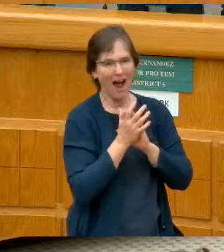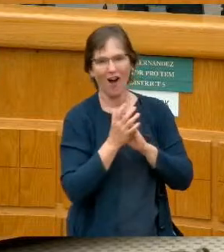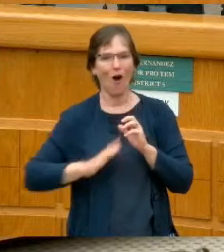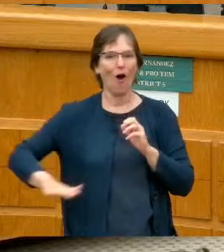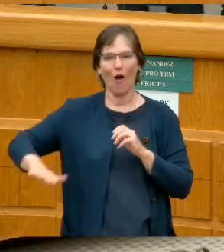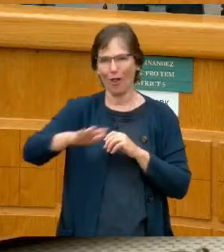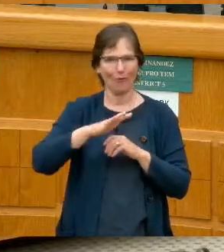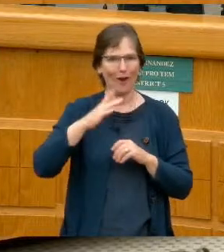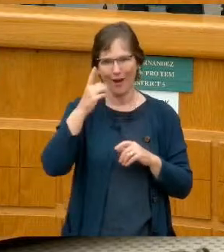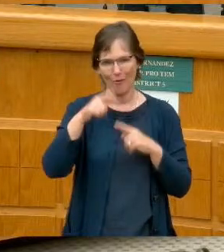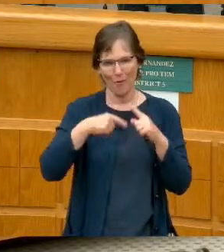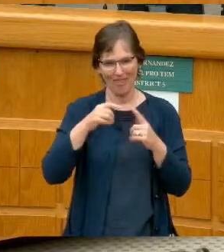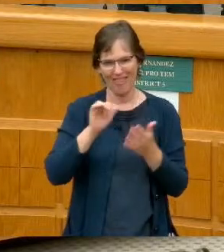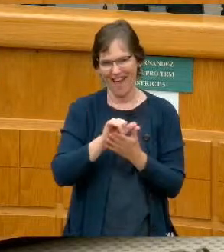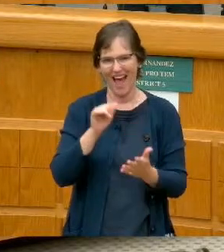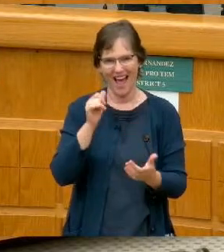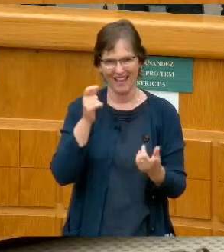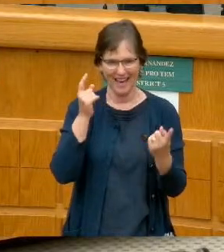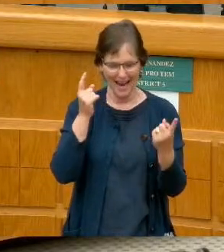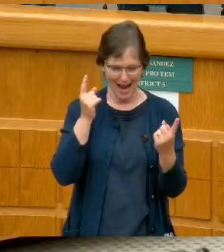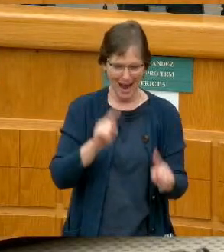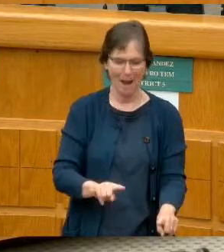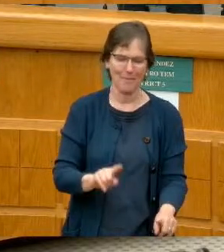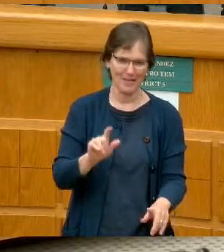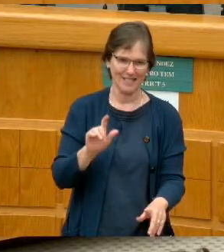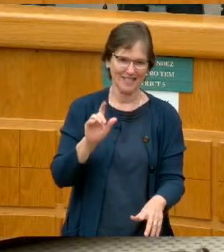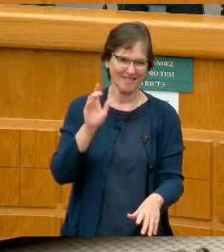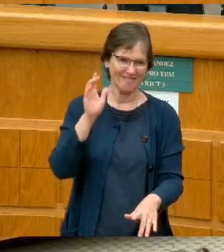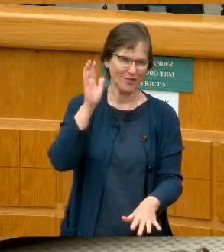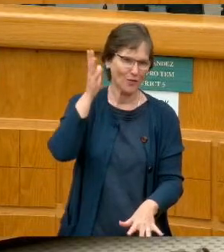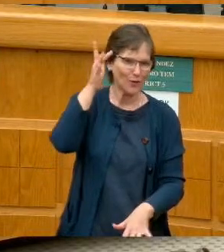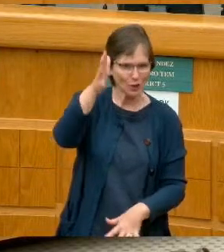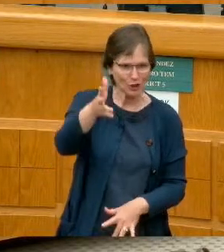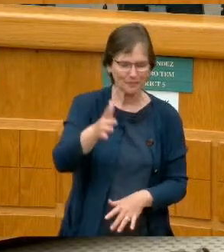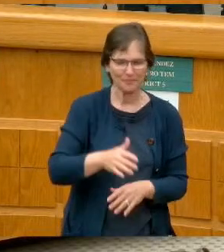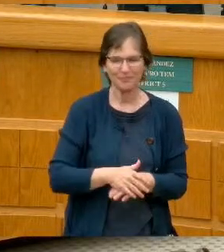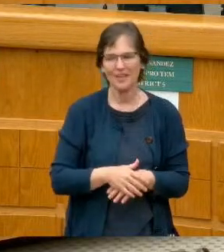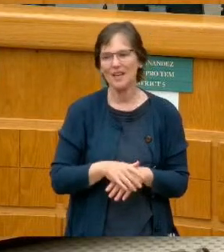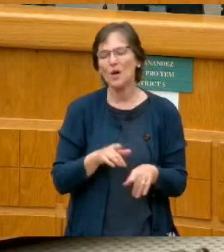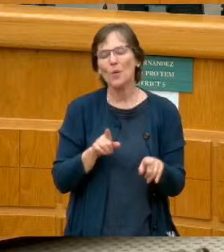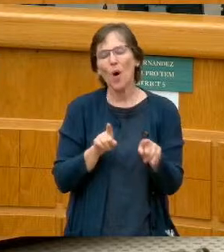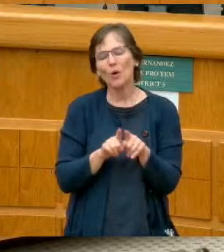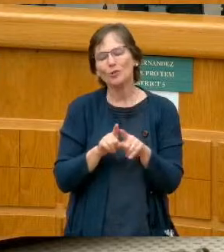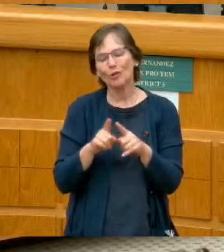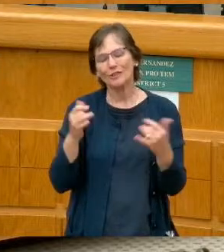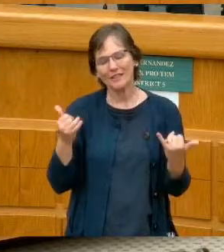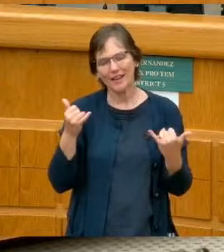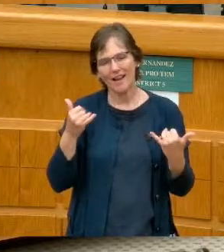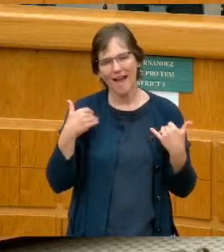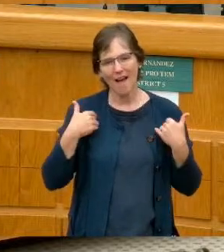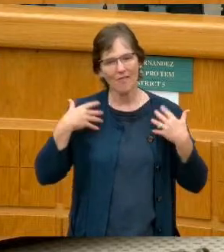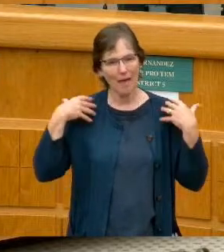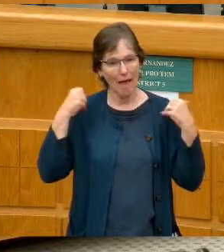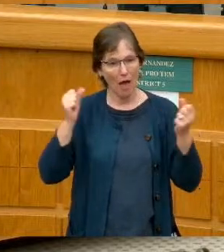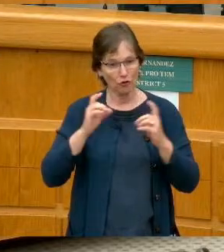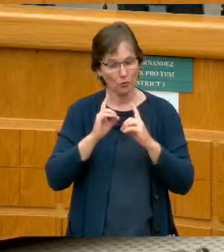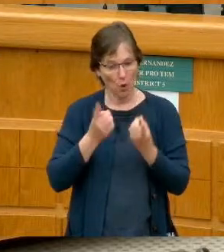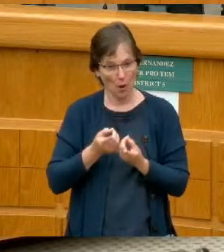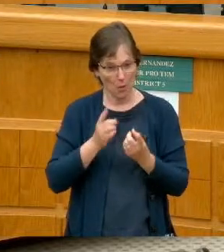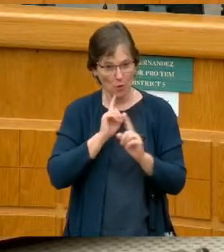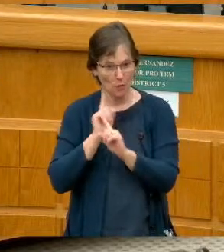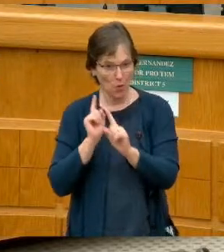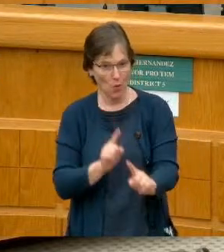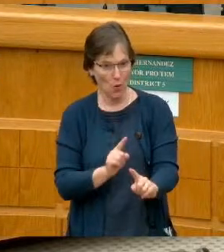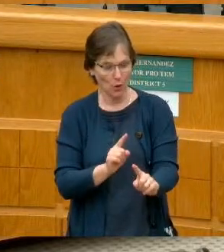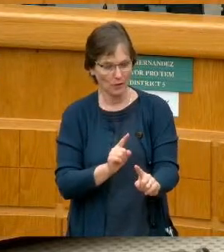then Annette Rodriguez will be coming to give us her report from the Health District. And next week,